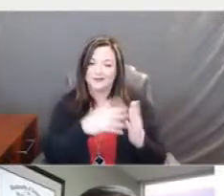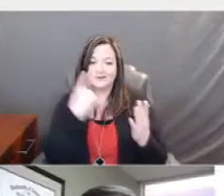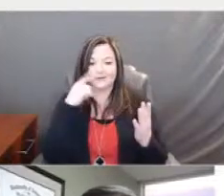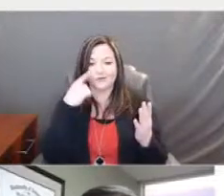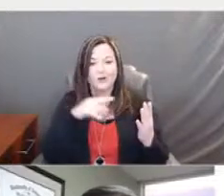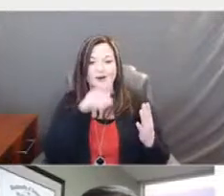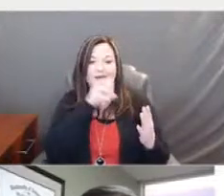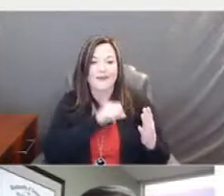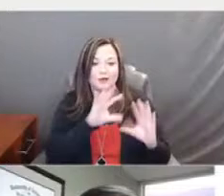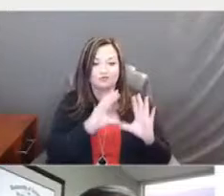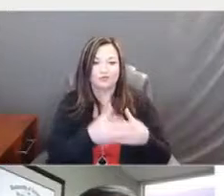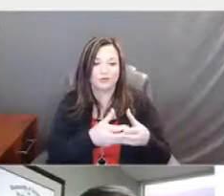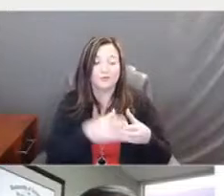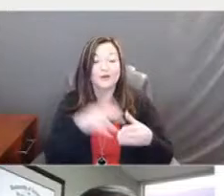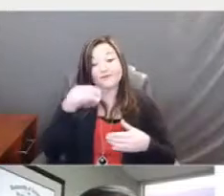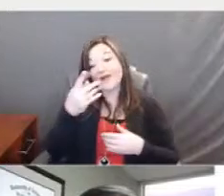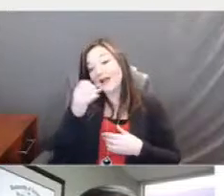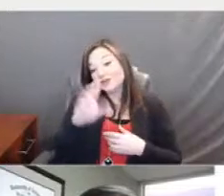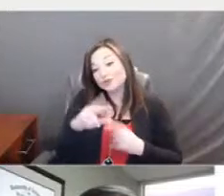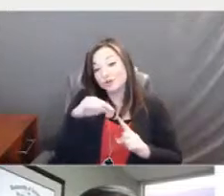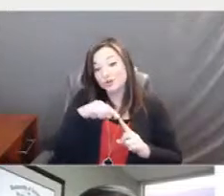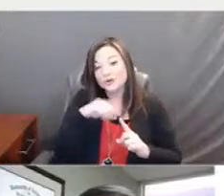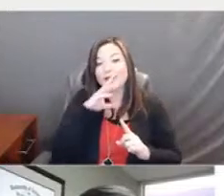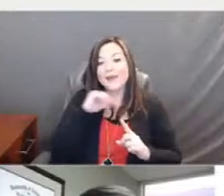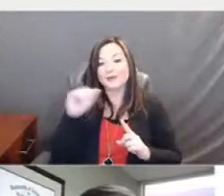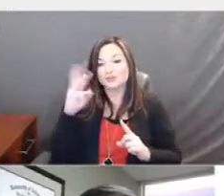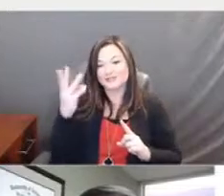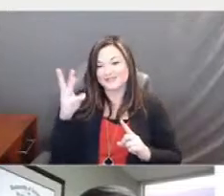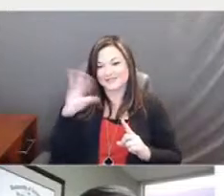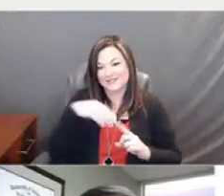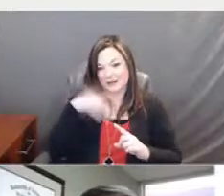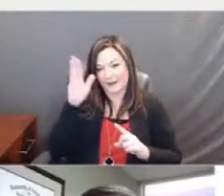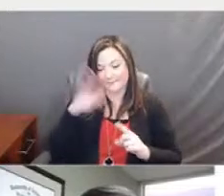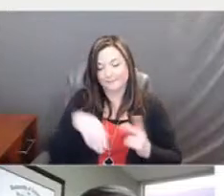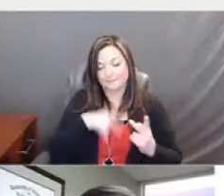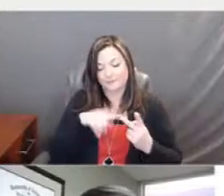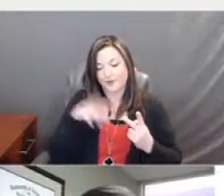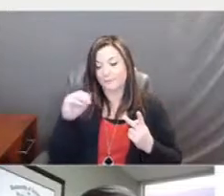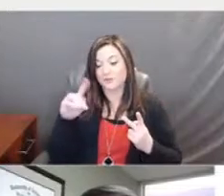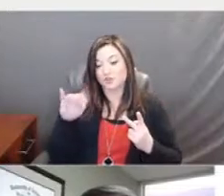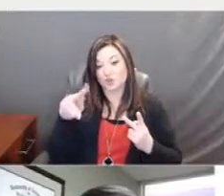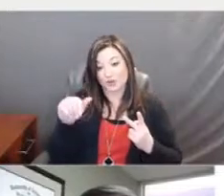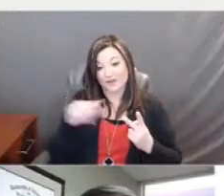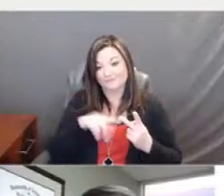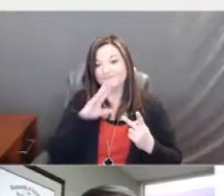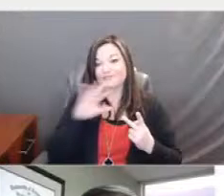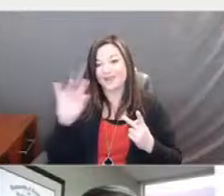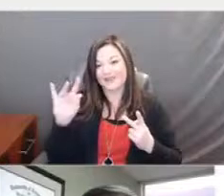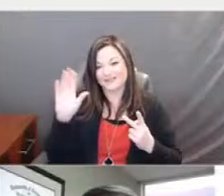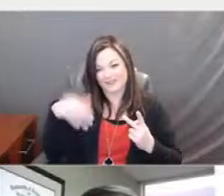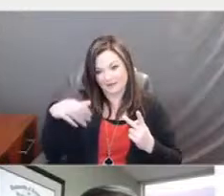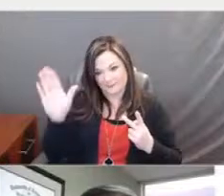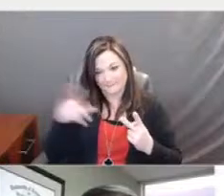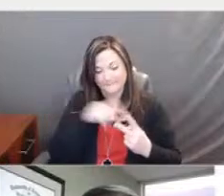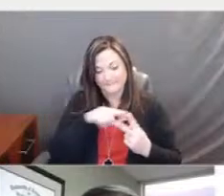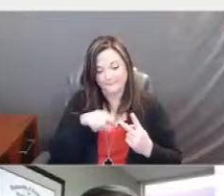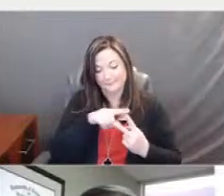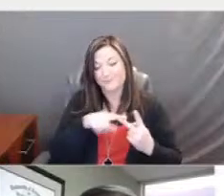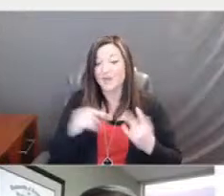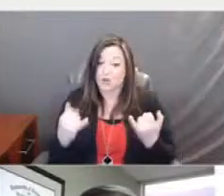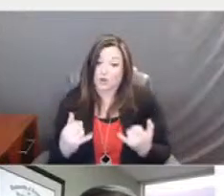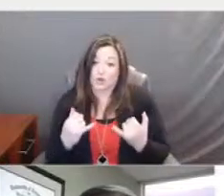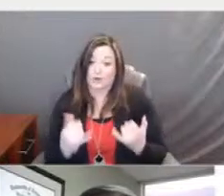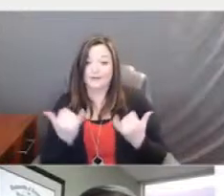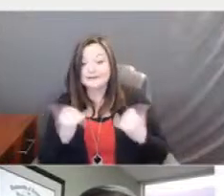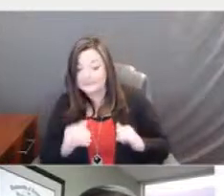age group. So for the Pfizer vaccine, 16 and up, and for the Moderna vaccine, 18 years and up. Currently, they still